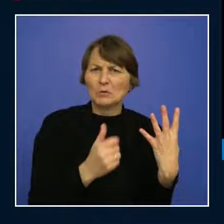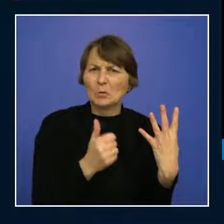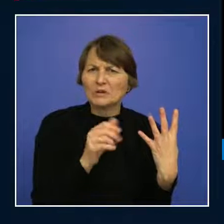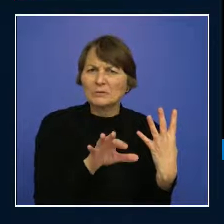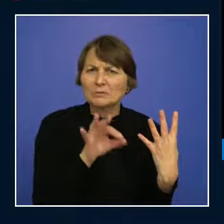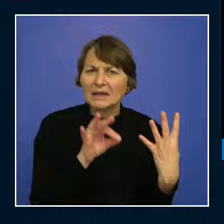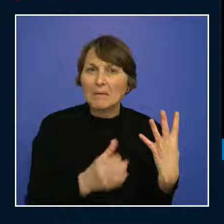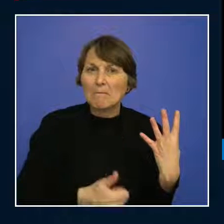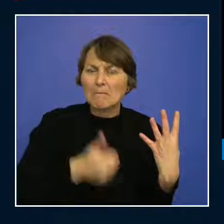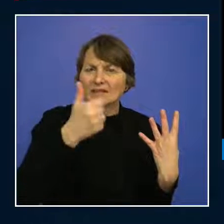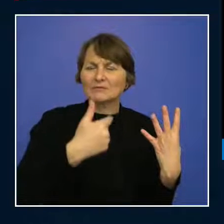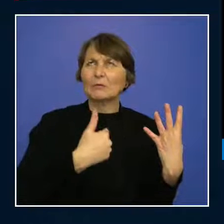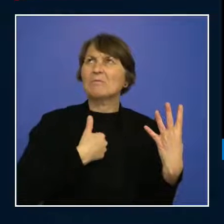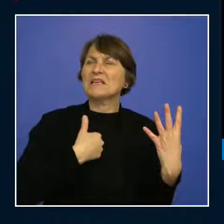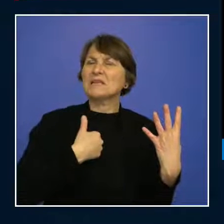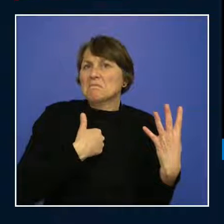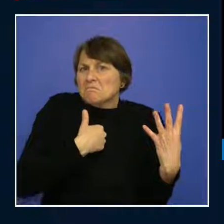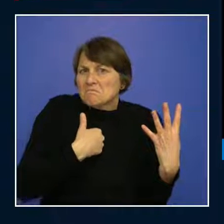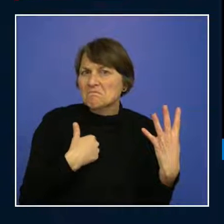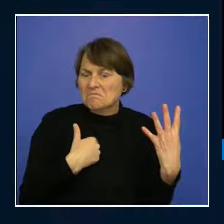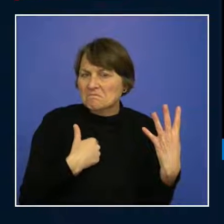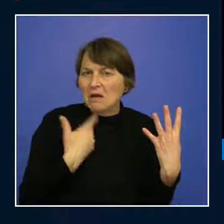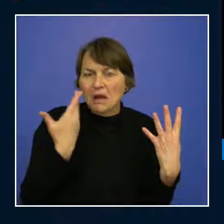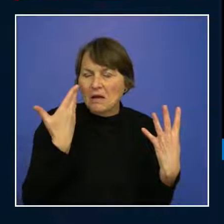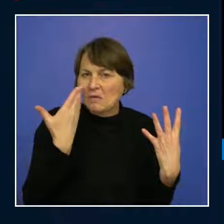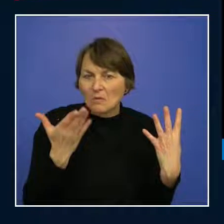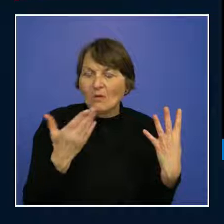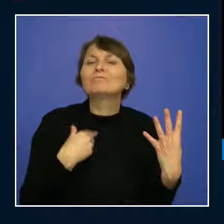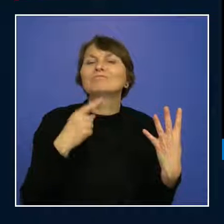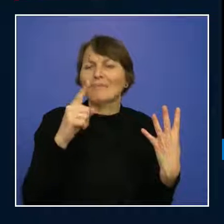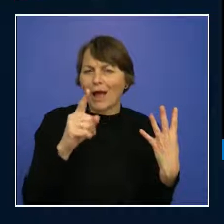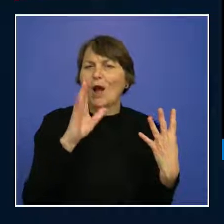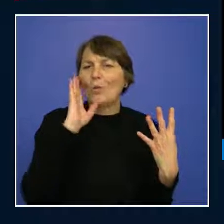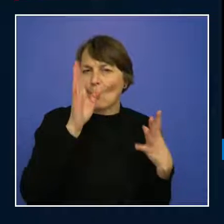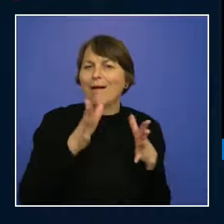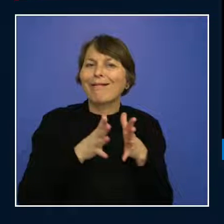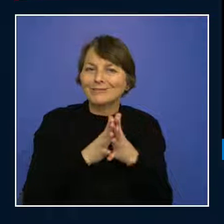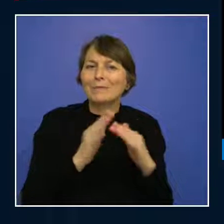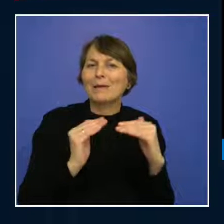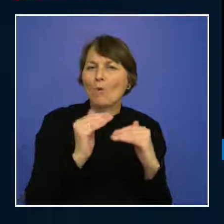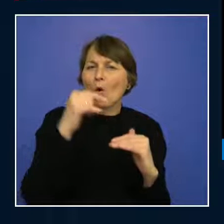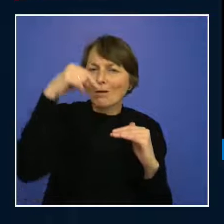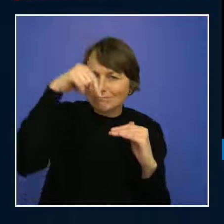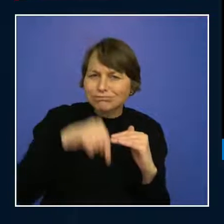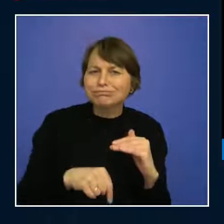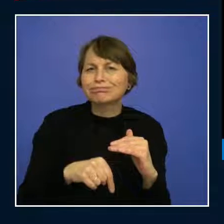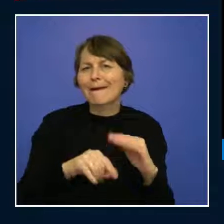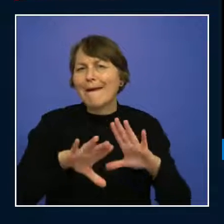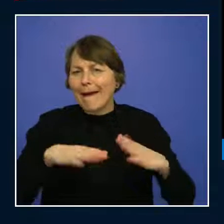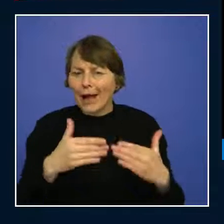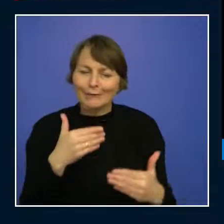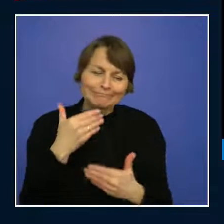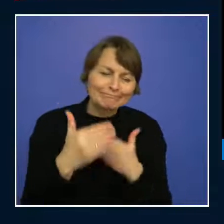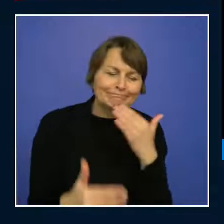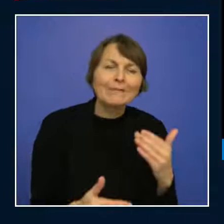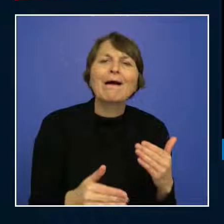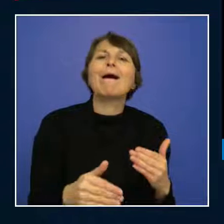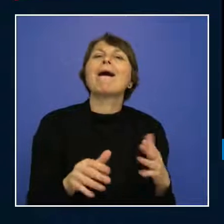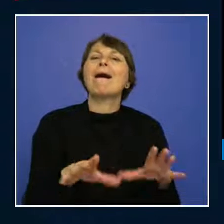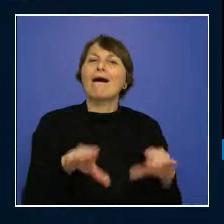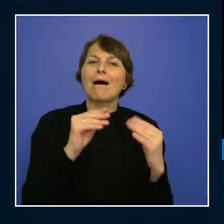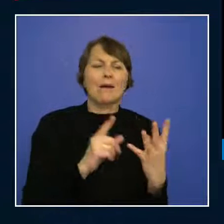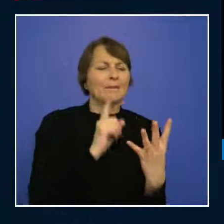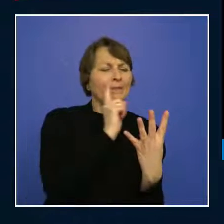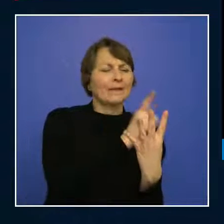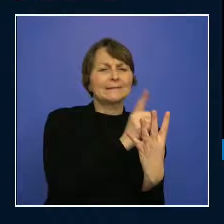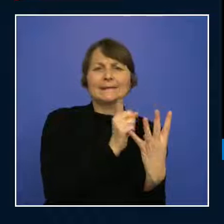best fit for my scenario. What I'm going to be doing is taking you through each of these scenarios and trying to lead you down the path of understanding which one is appropriate